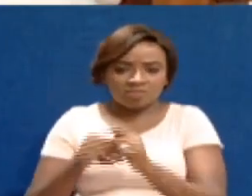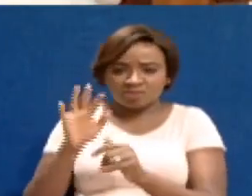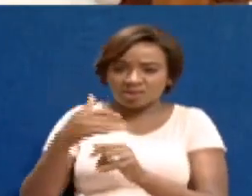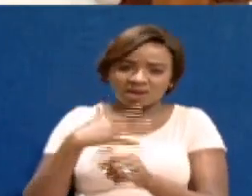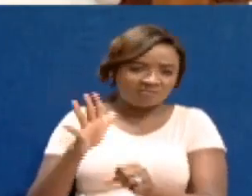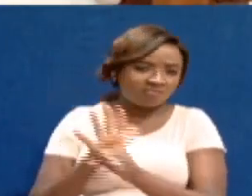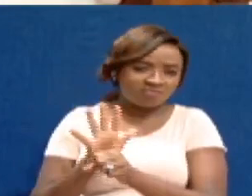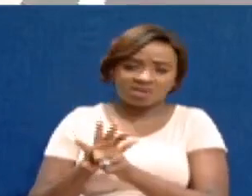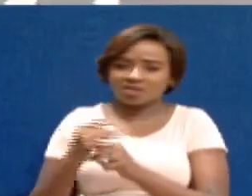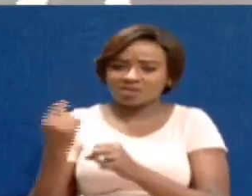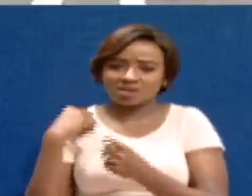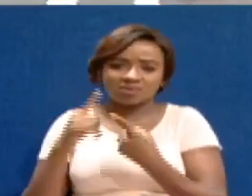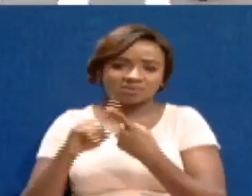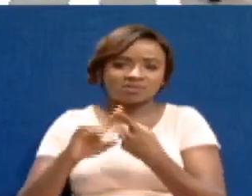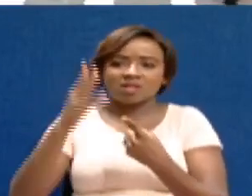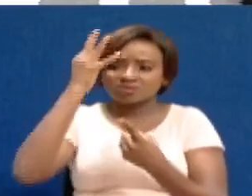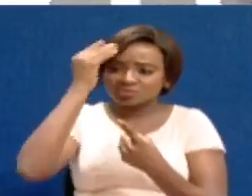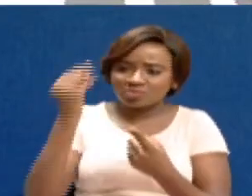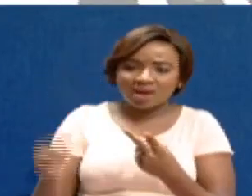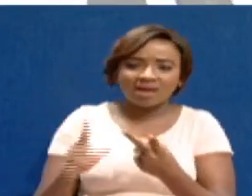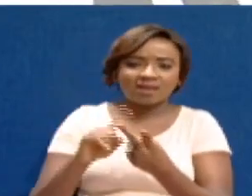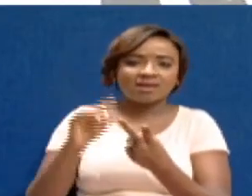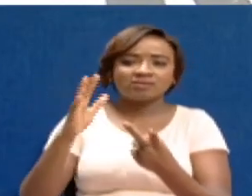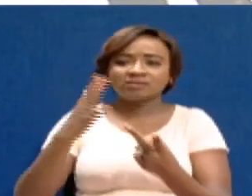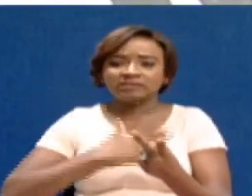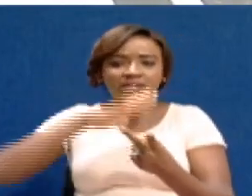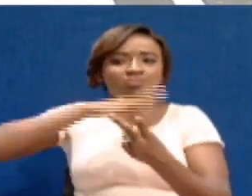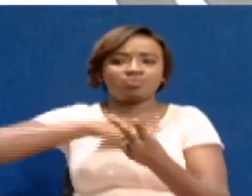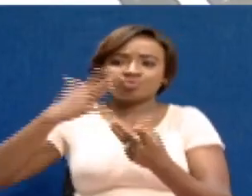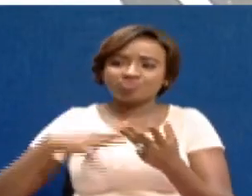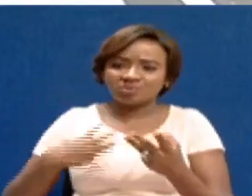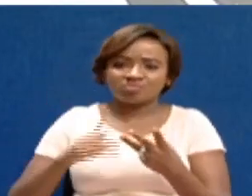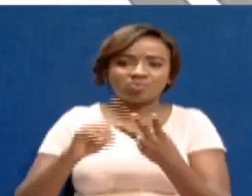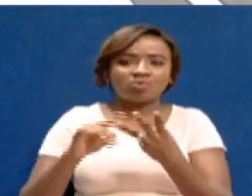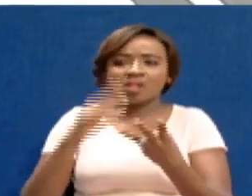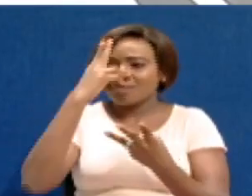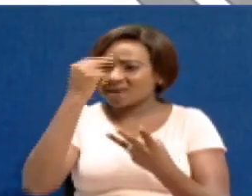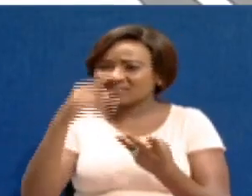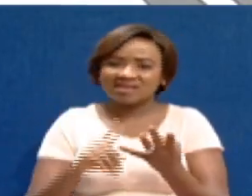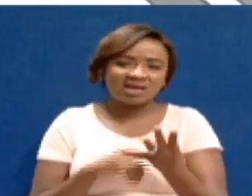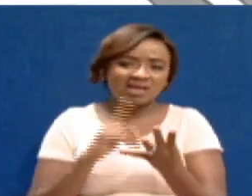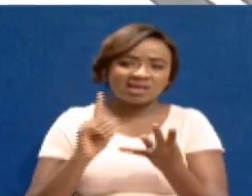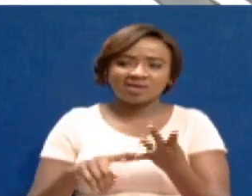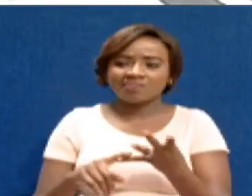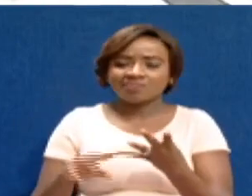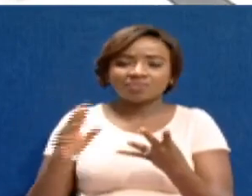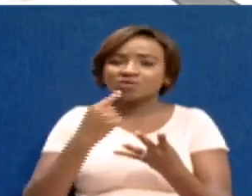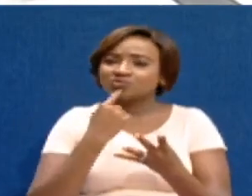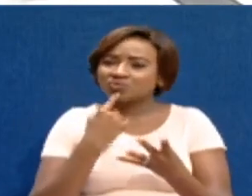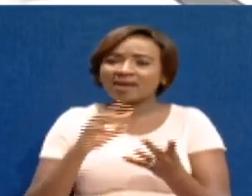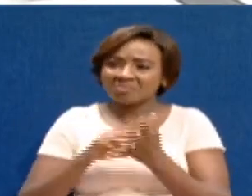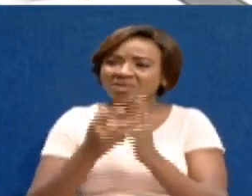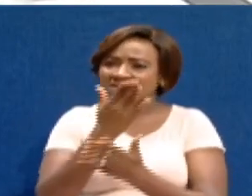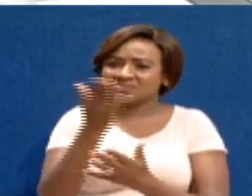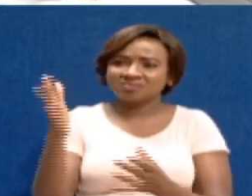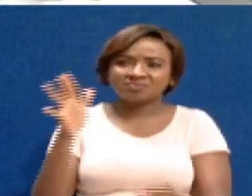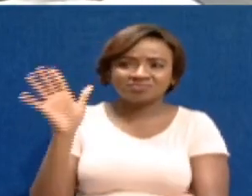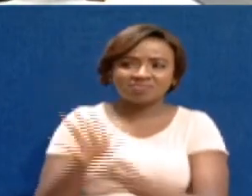can have a discussion on how it is that we became so polarized and so ethnicized, that a European, Leakey